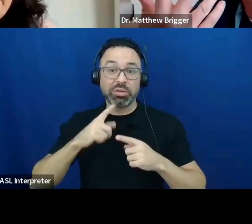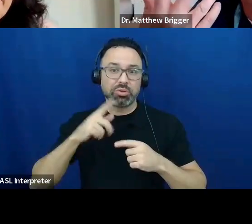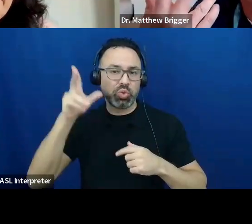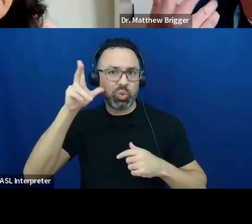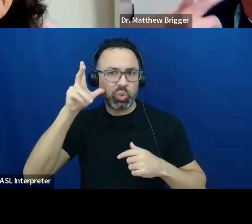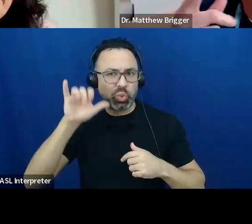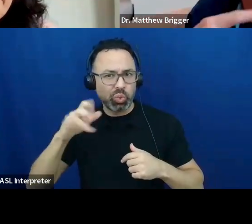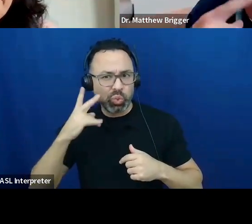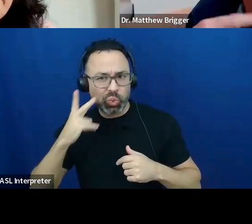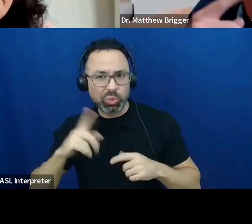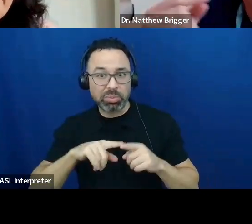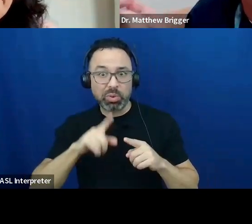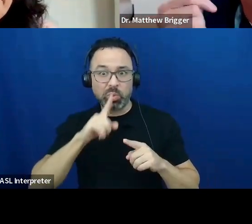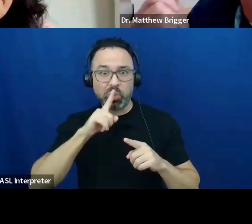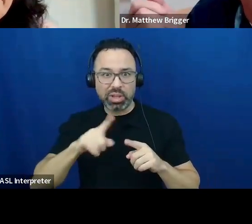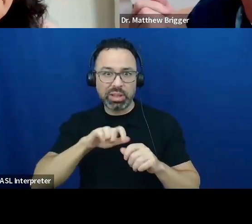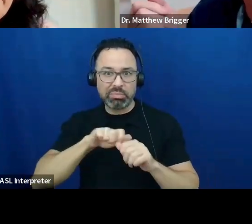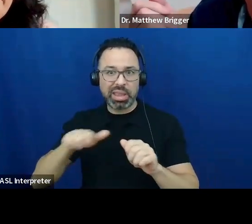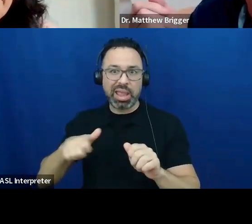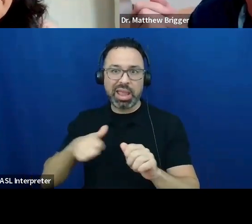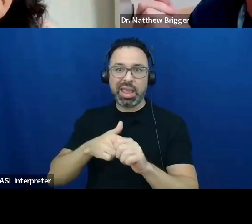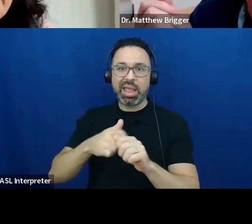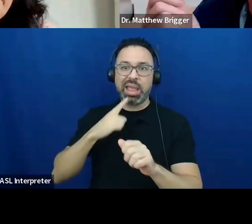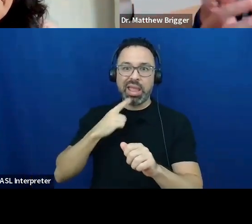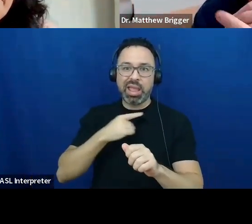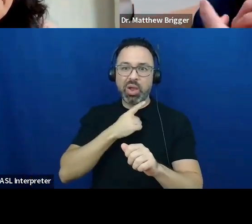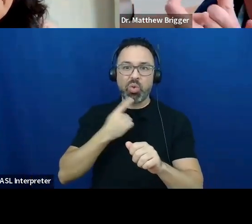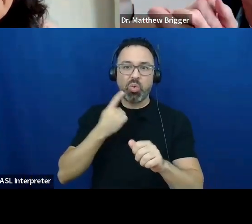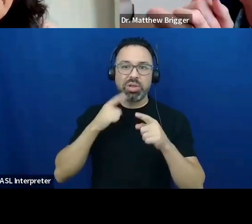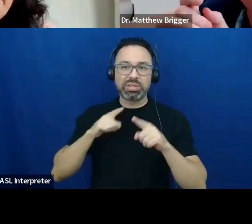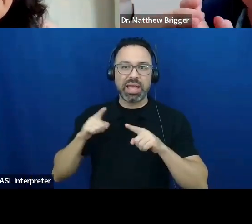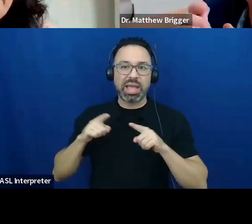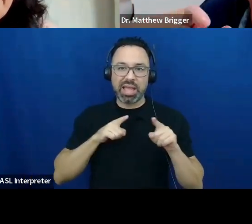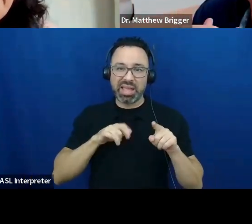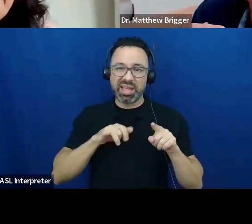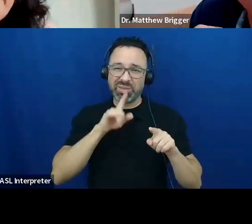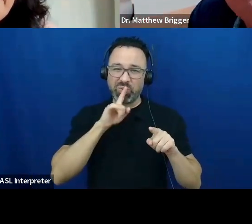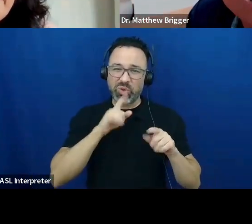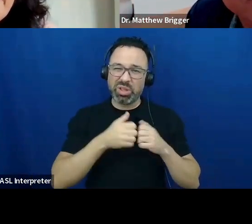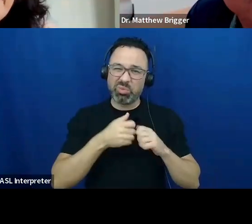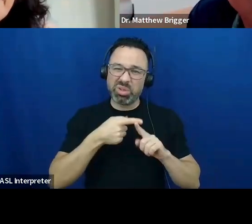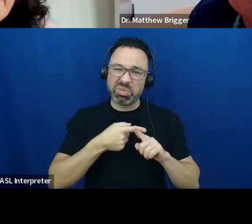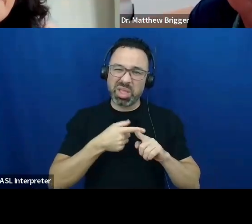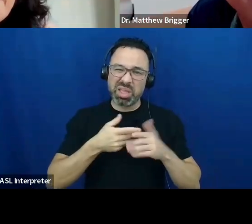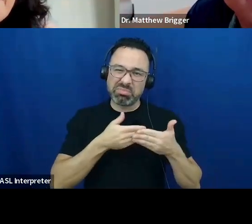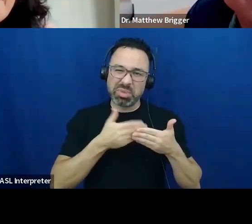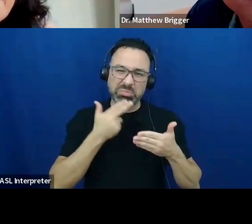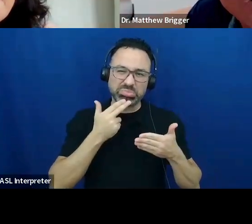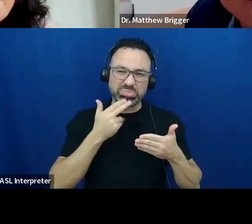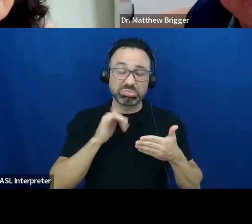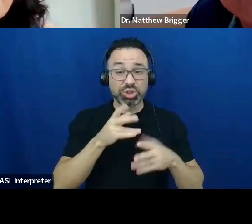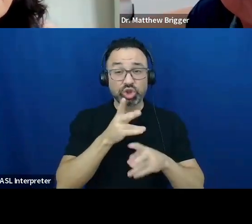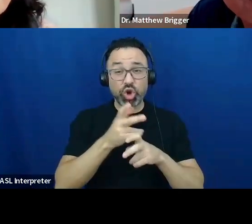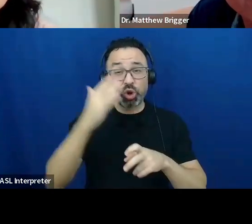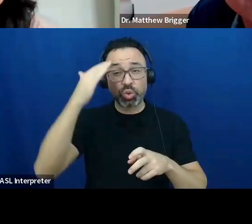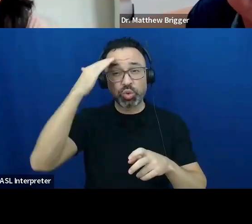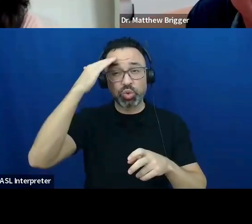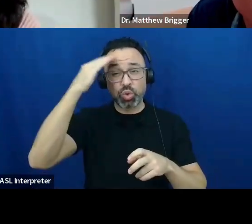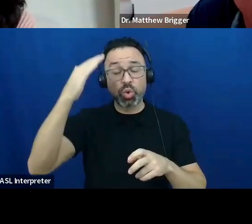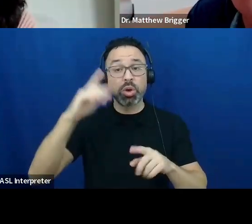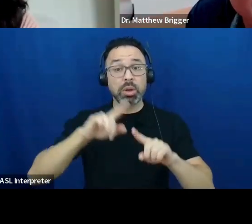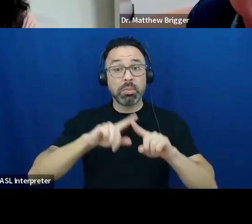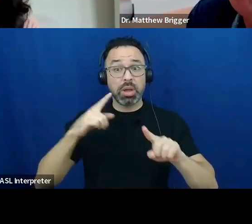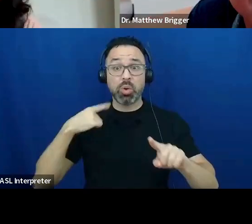hear. But what it is how the secretion is sort of bouncing around. And so that's where, so it's like hard to know. And we're